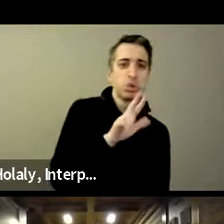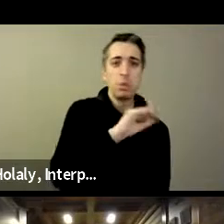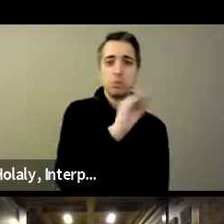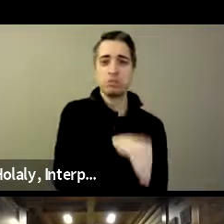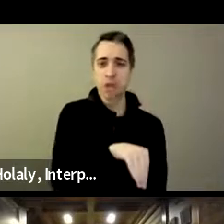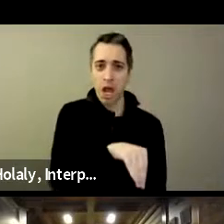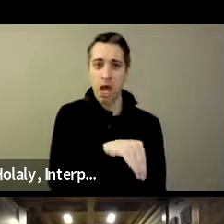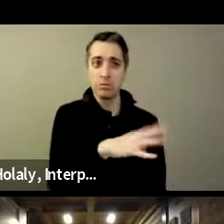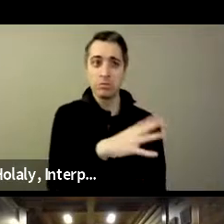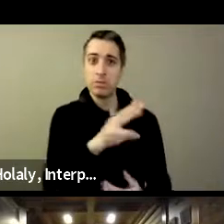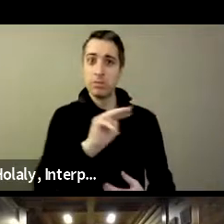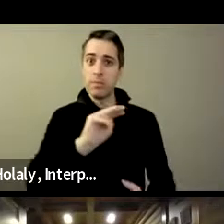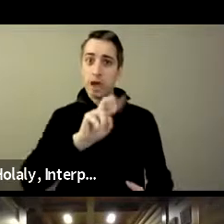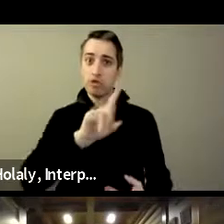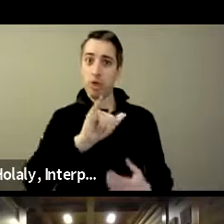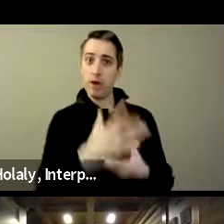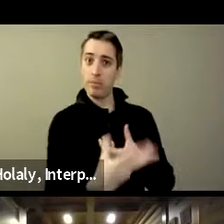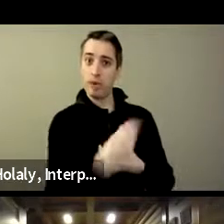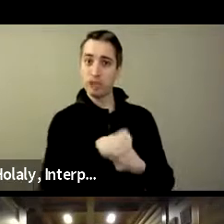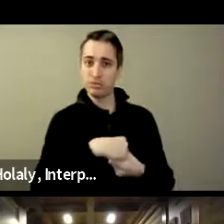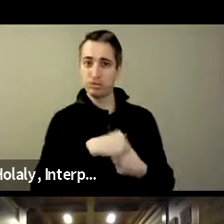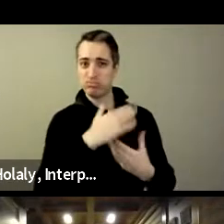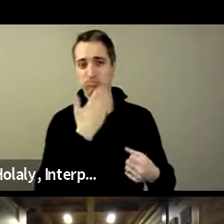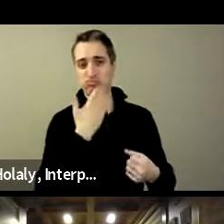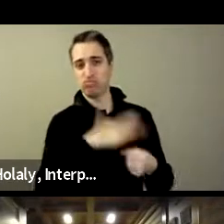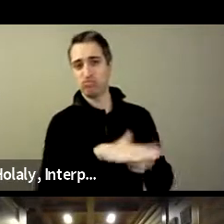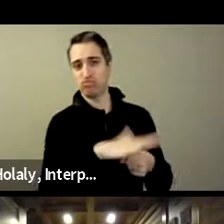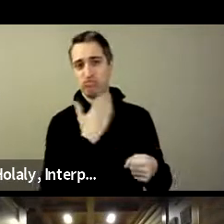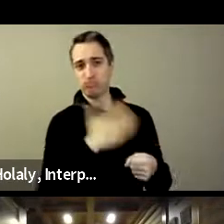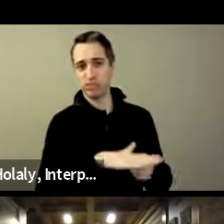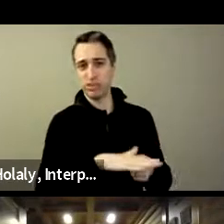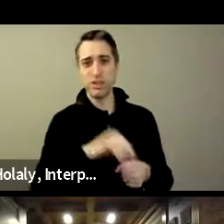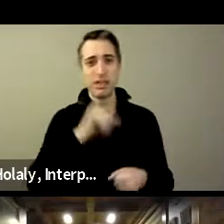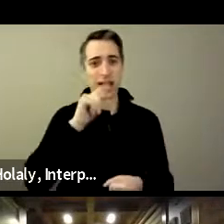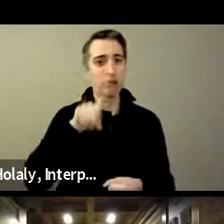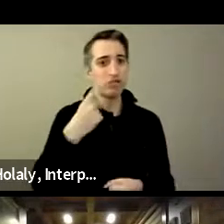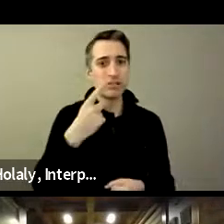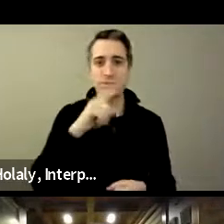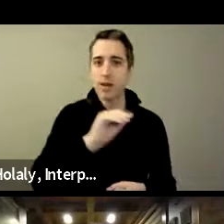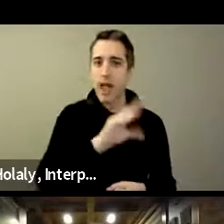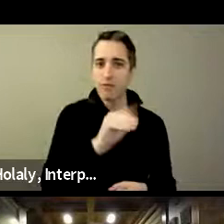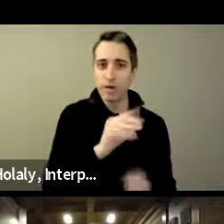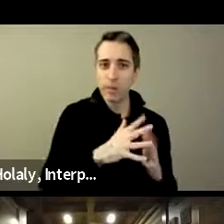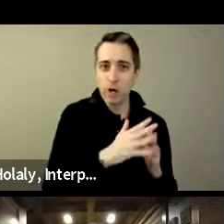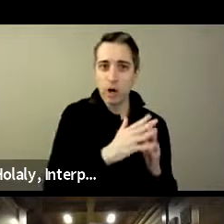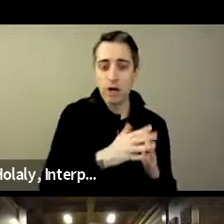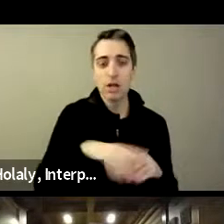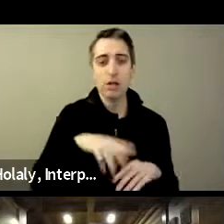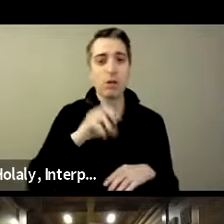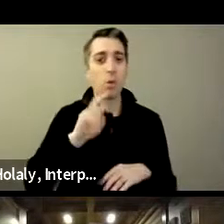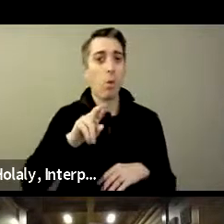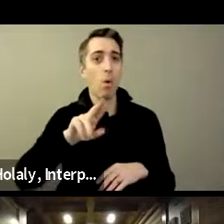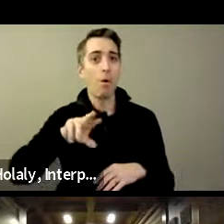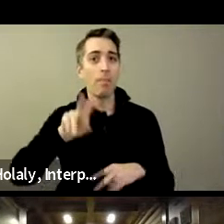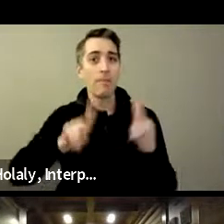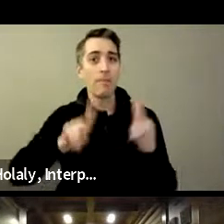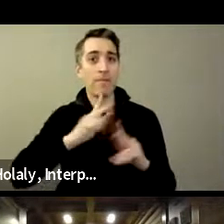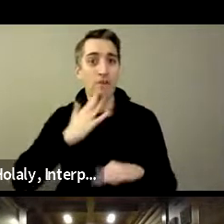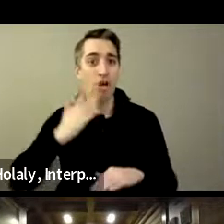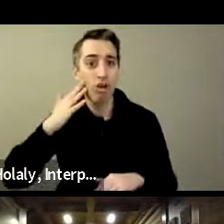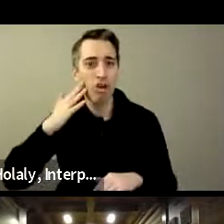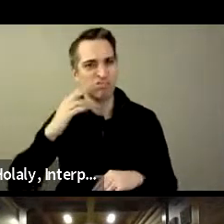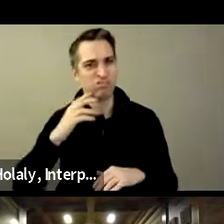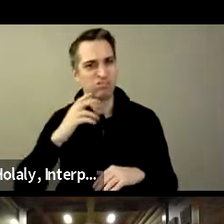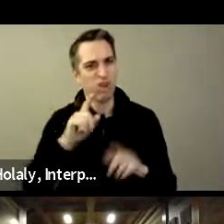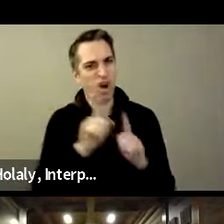only including African-Americans, people of colors, but also white females. And when that participation